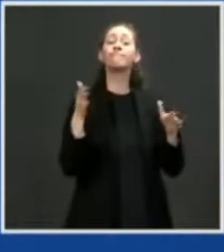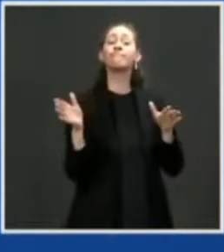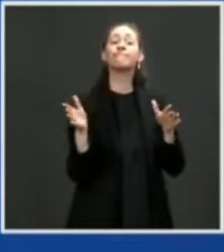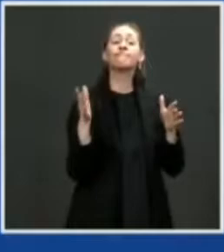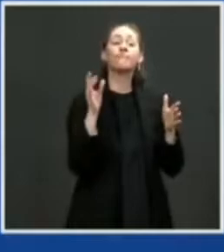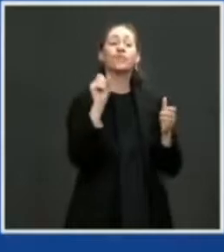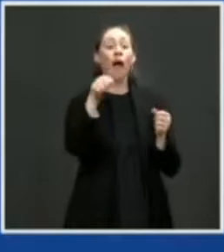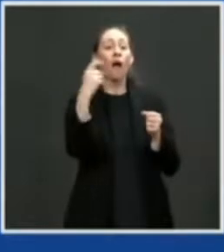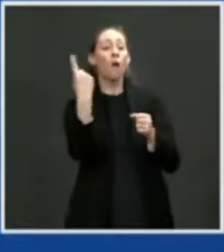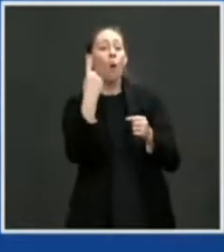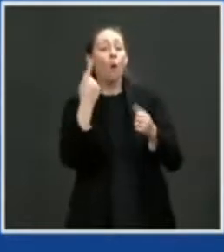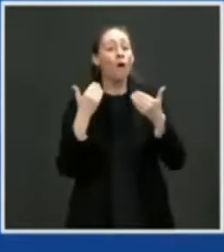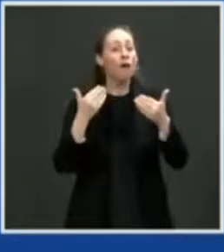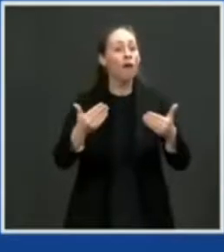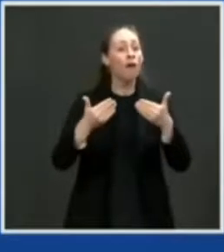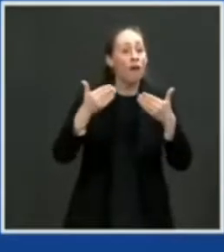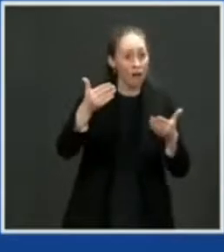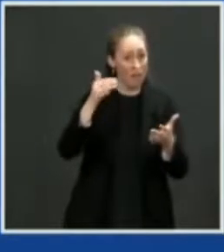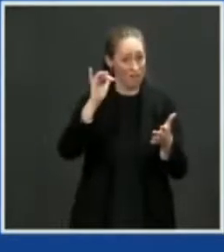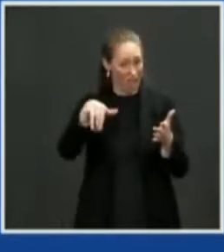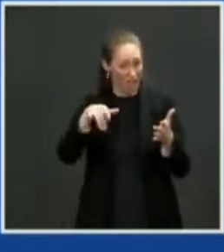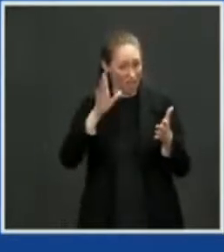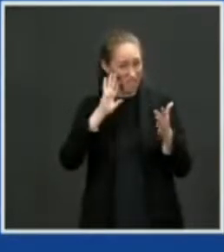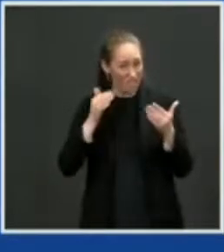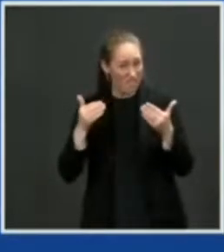bushes at my house.